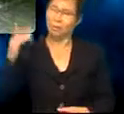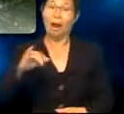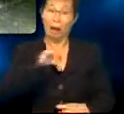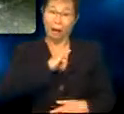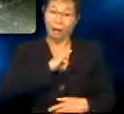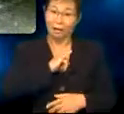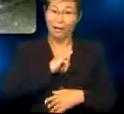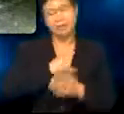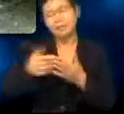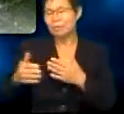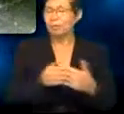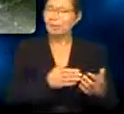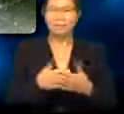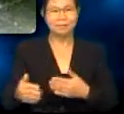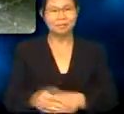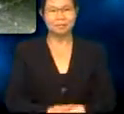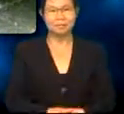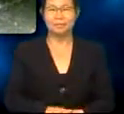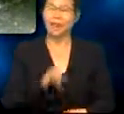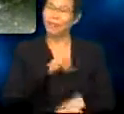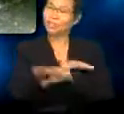Come on, I don't bite.